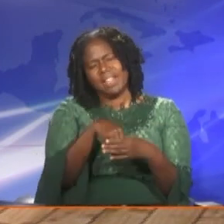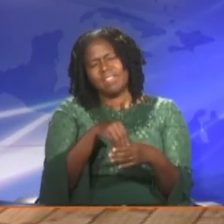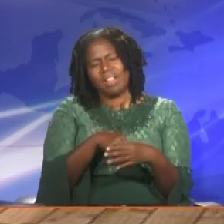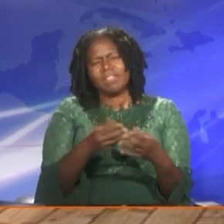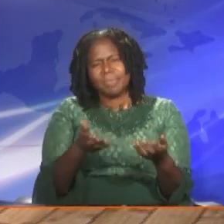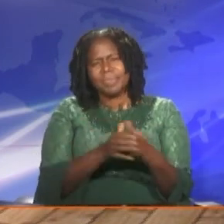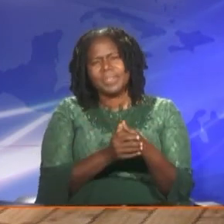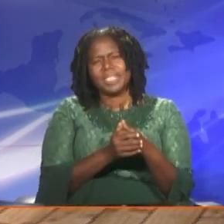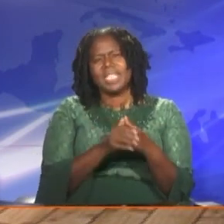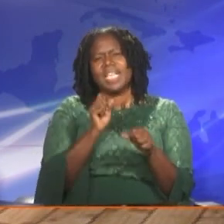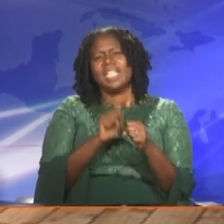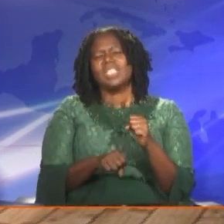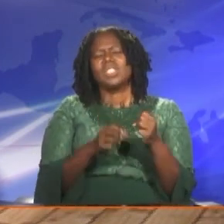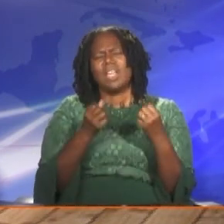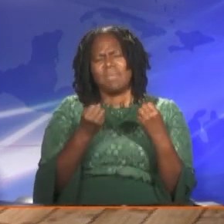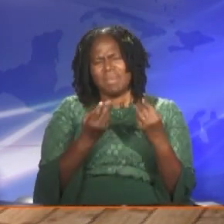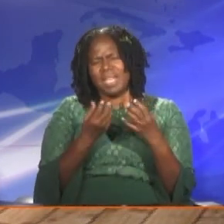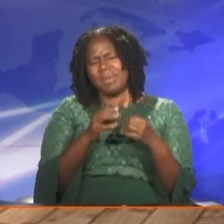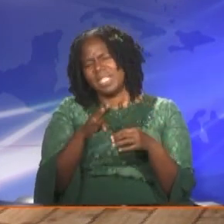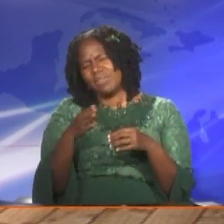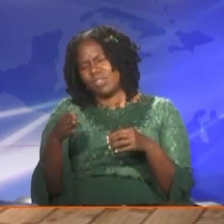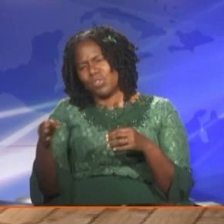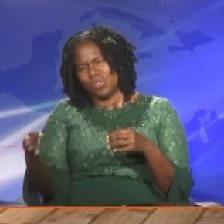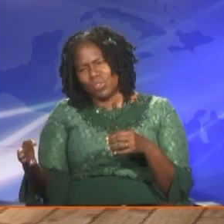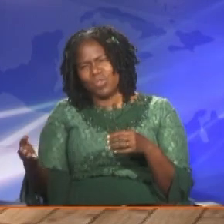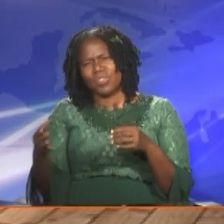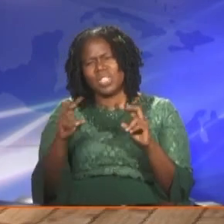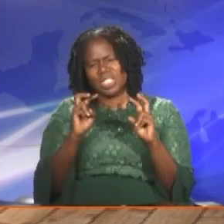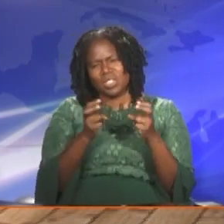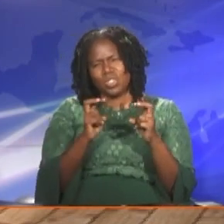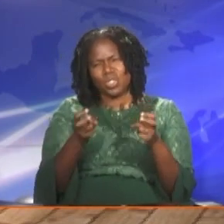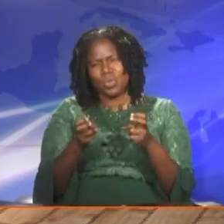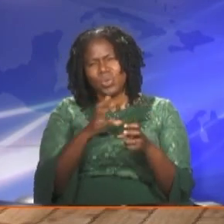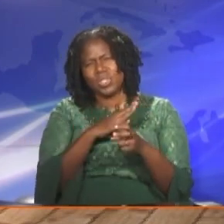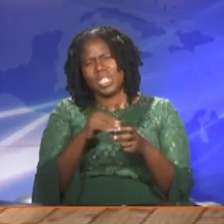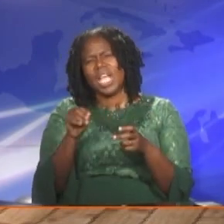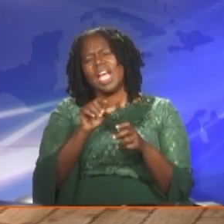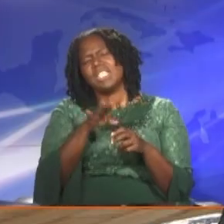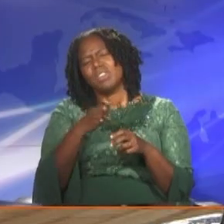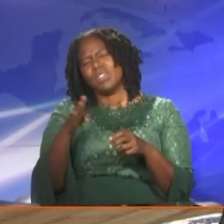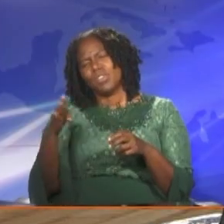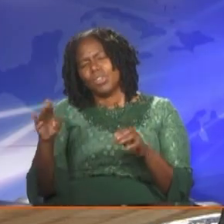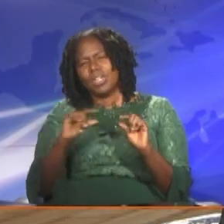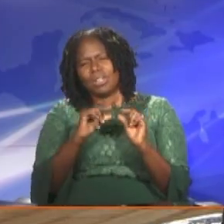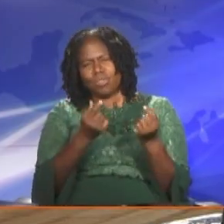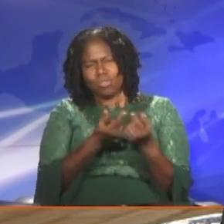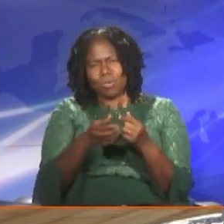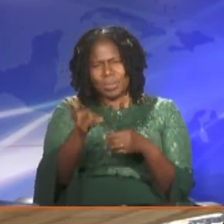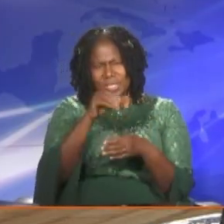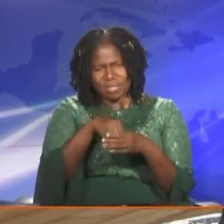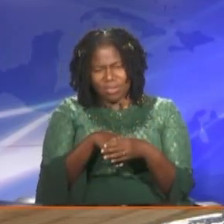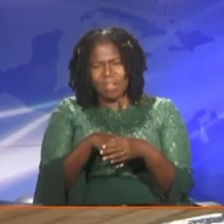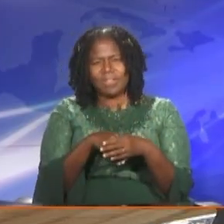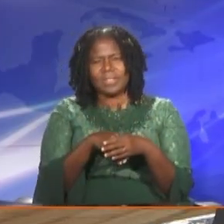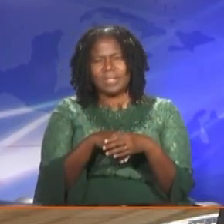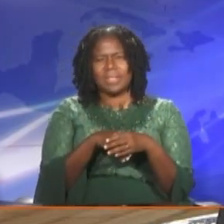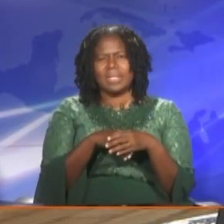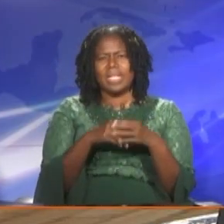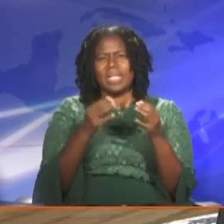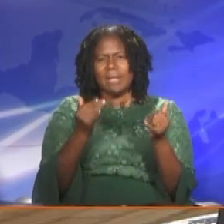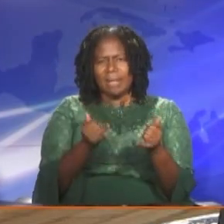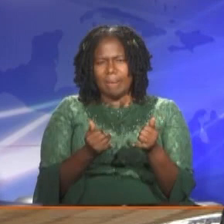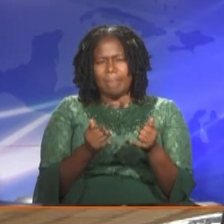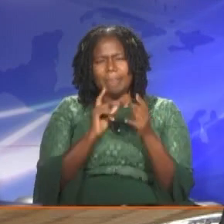Labor in addressing the whole issue of child labor. And want to talk about child poverty as well because the both of them